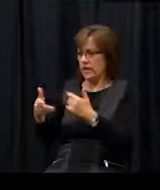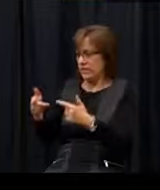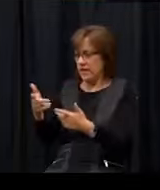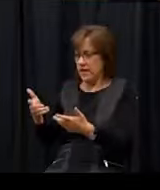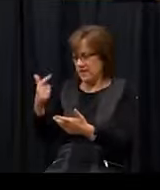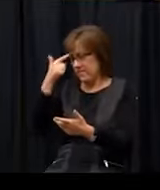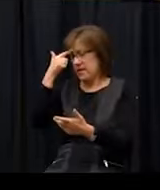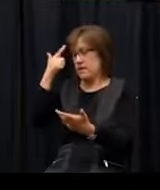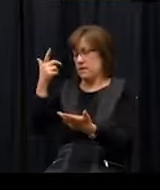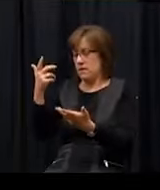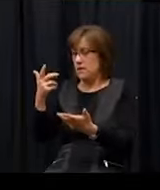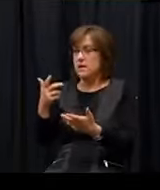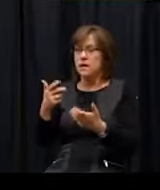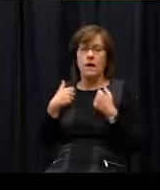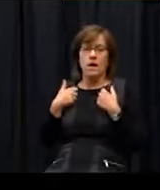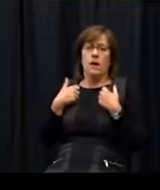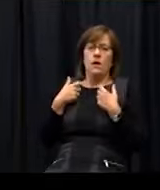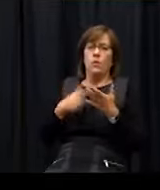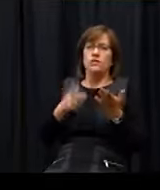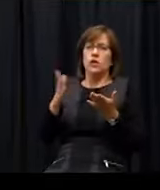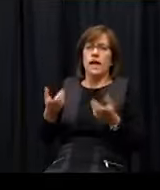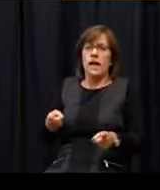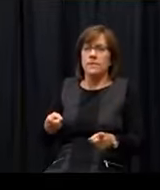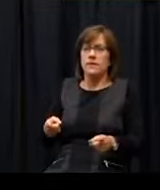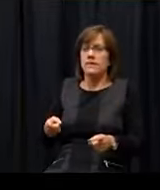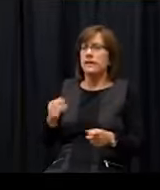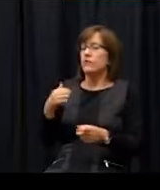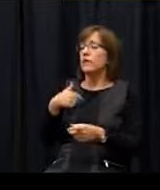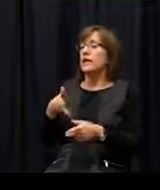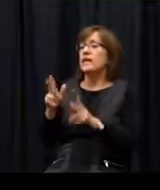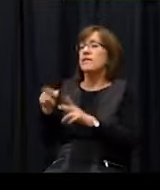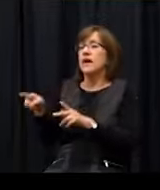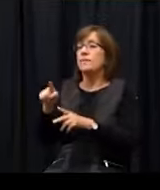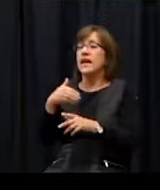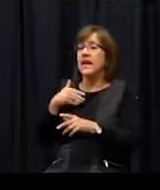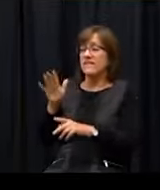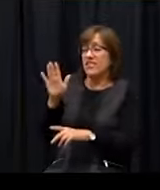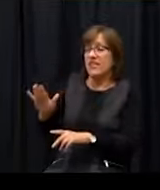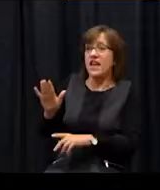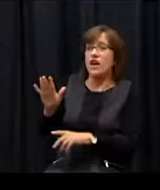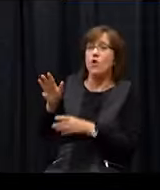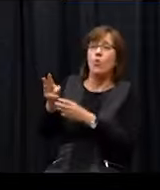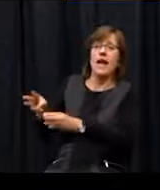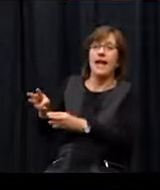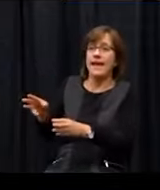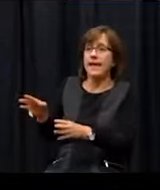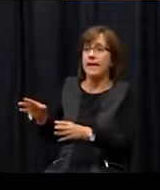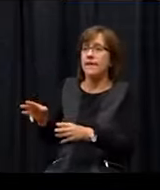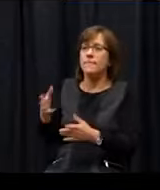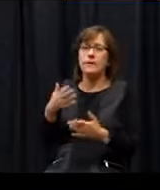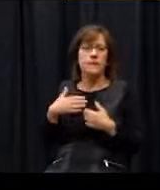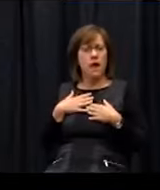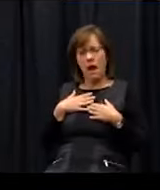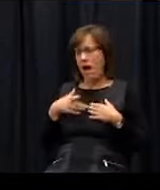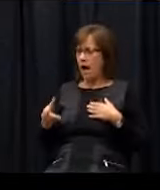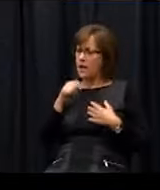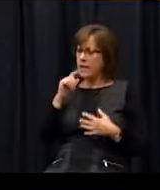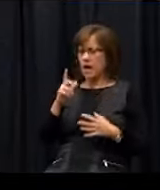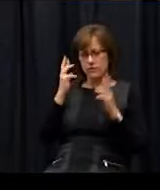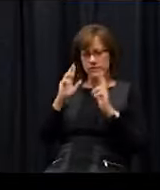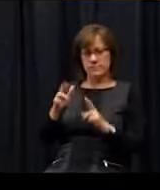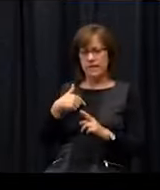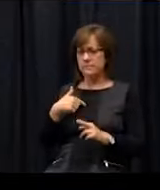we let them kind of have their way. Because it can trigger a lot of different things of like, oh, they don't respect me, they